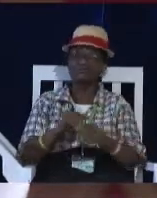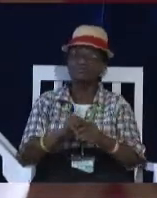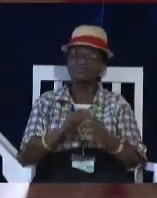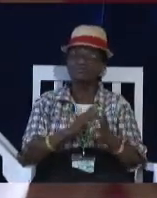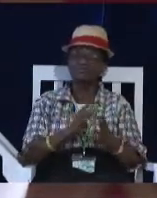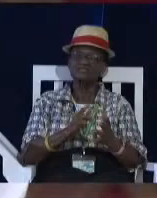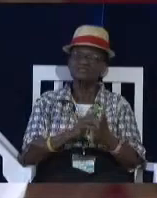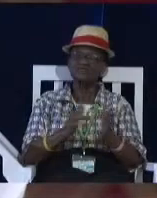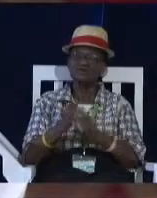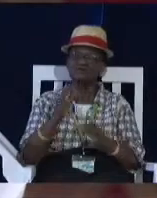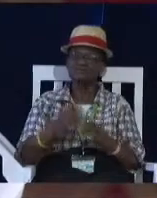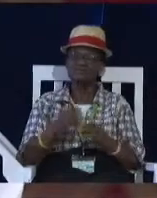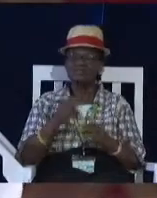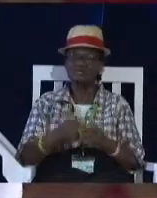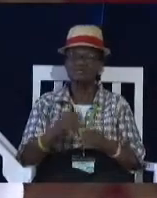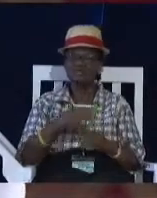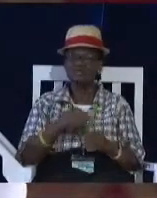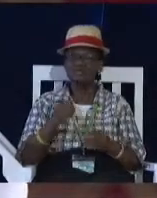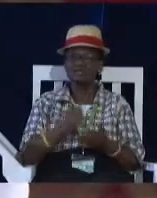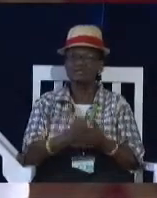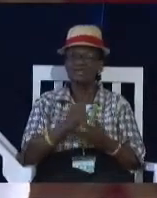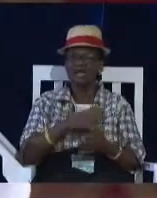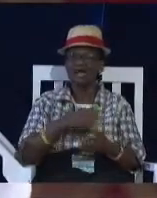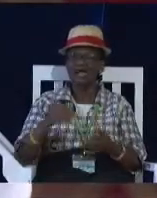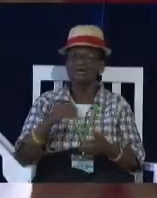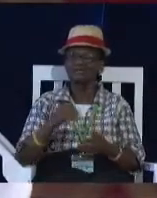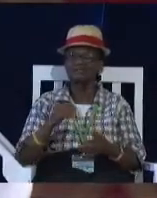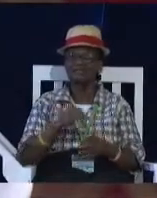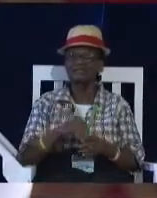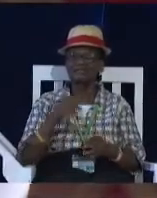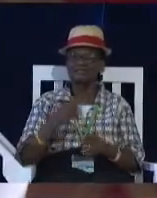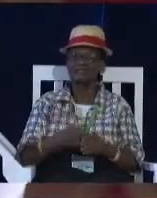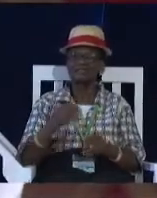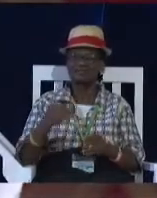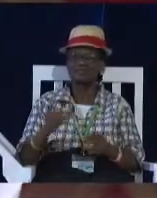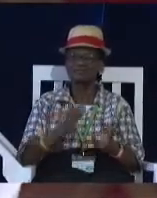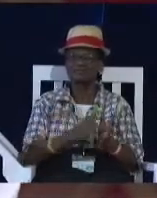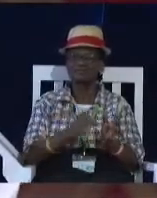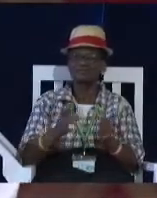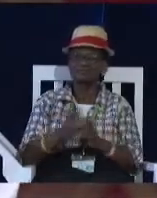And in the mighty name of Jesus Christ, for as many of us as believe,